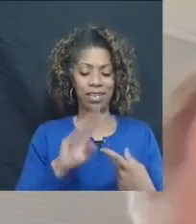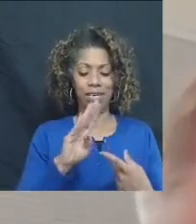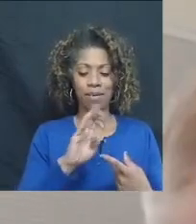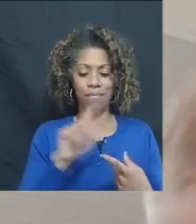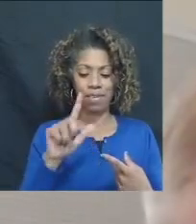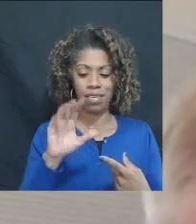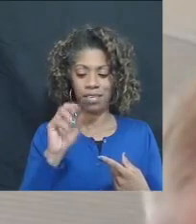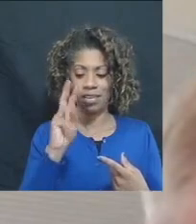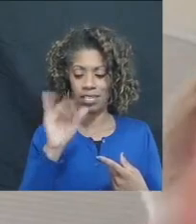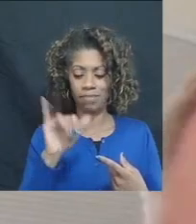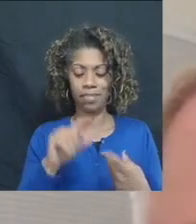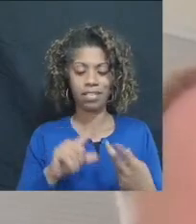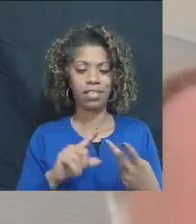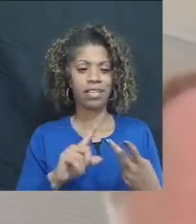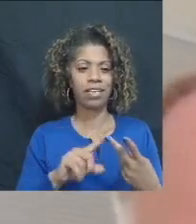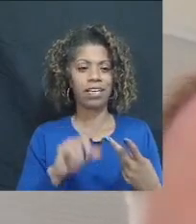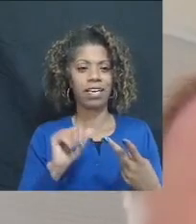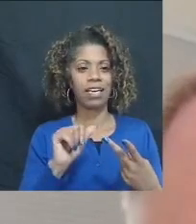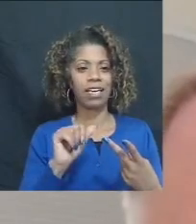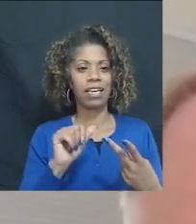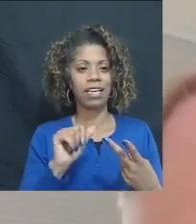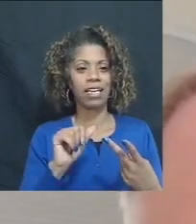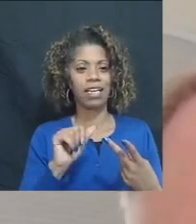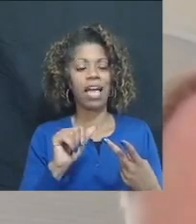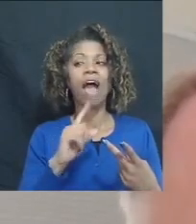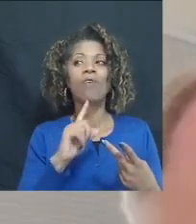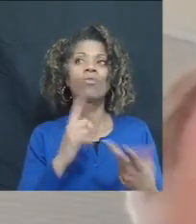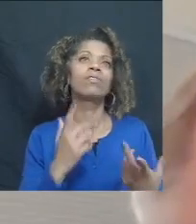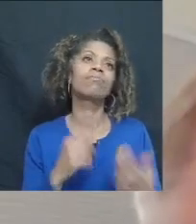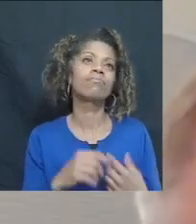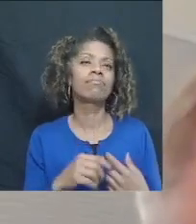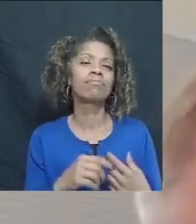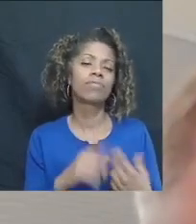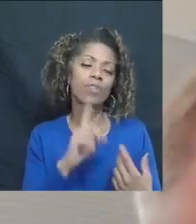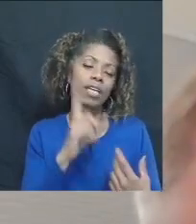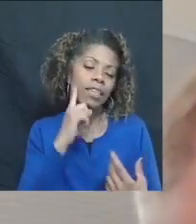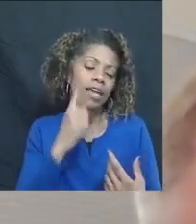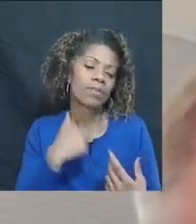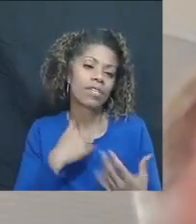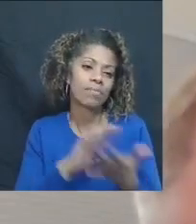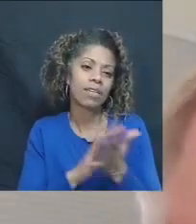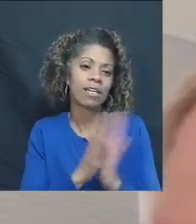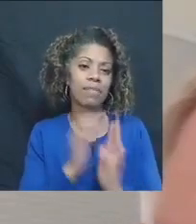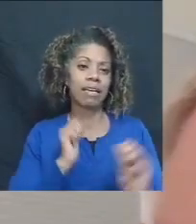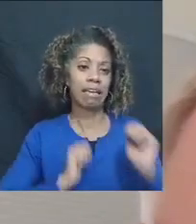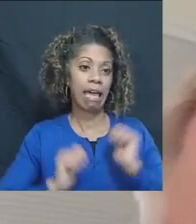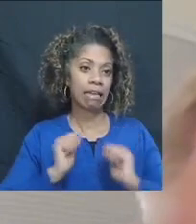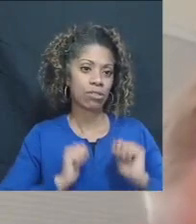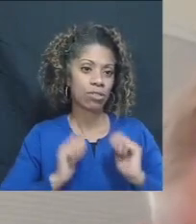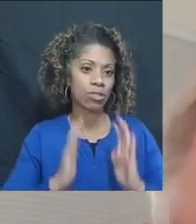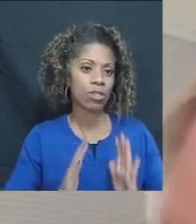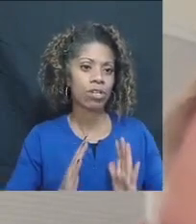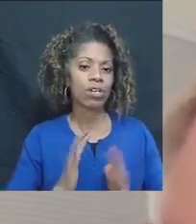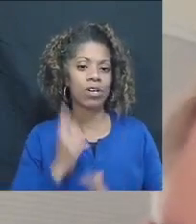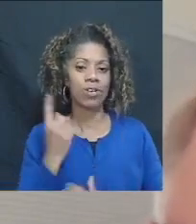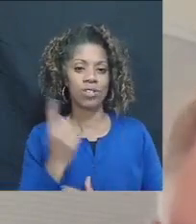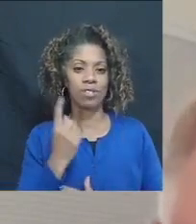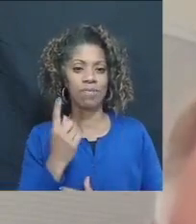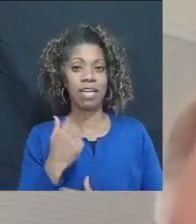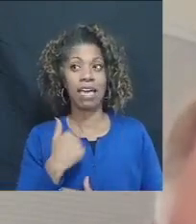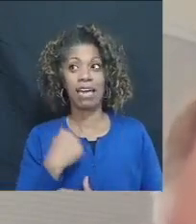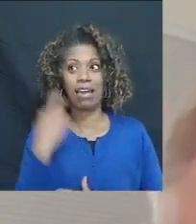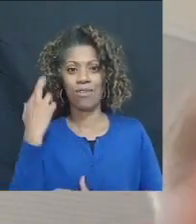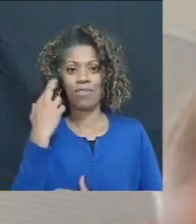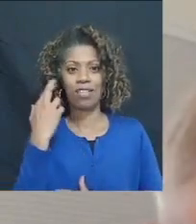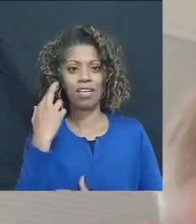acting, and was a theater major. That's what I did. But realized quickly I had, as they say, a face